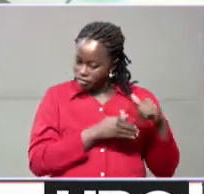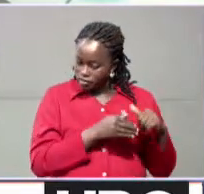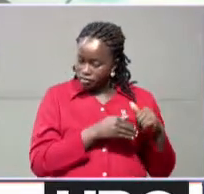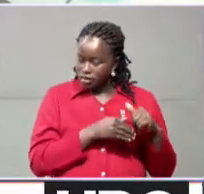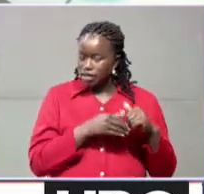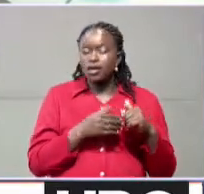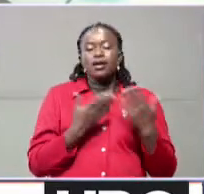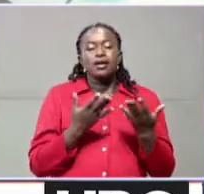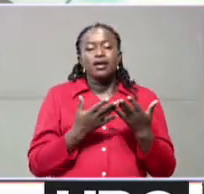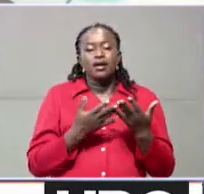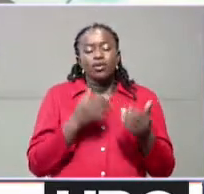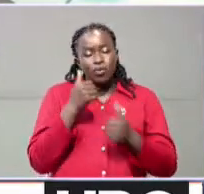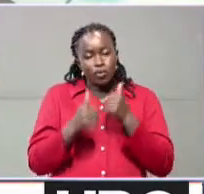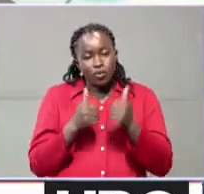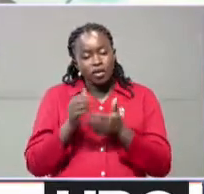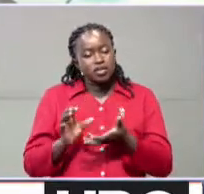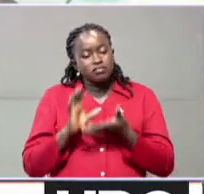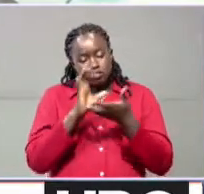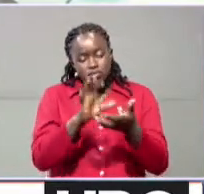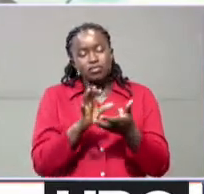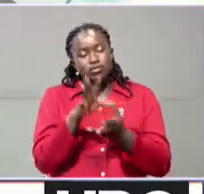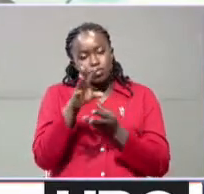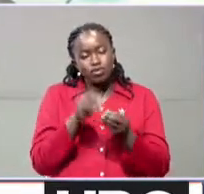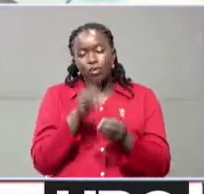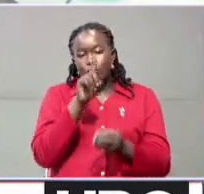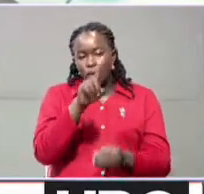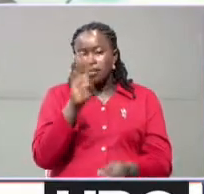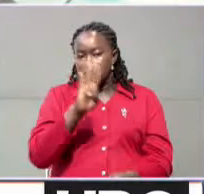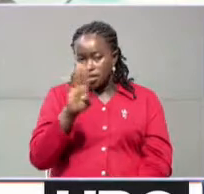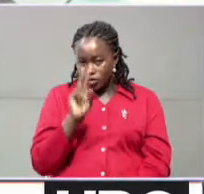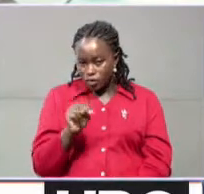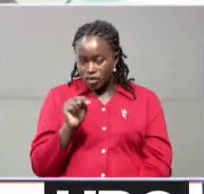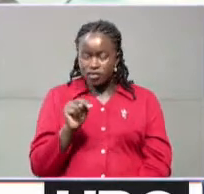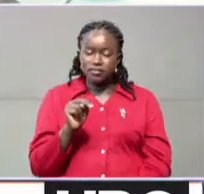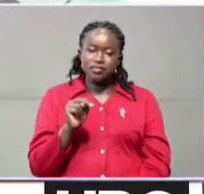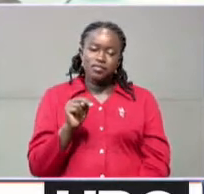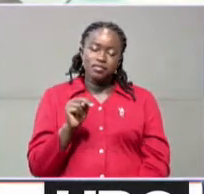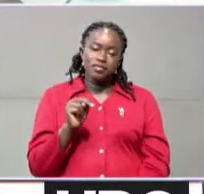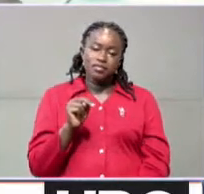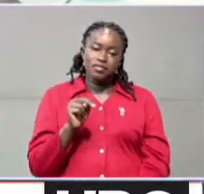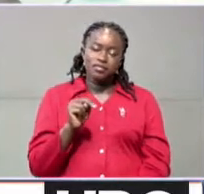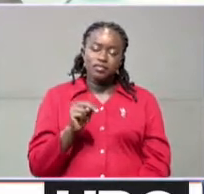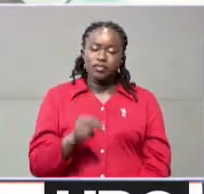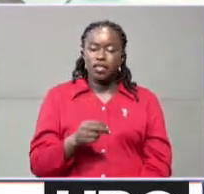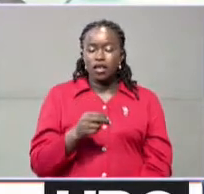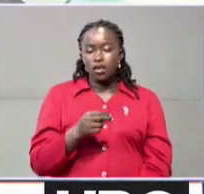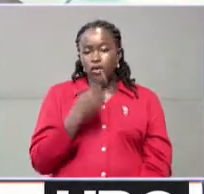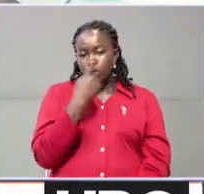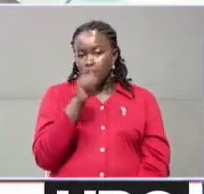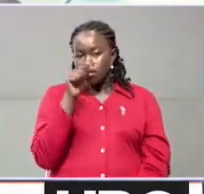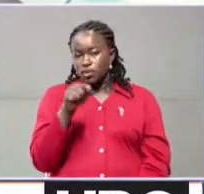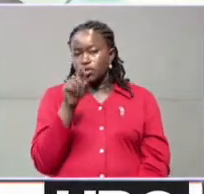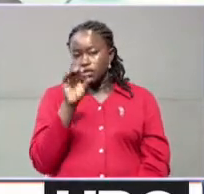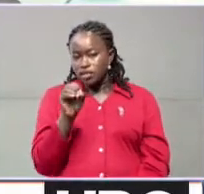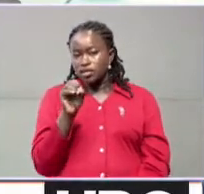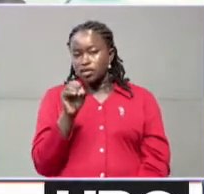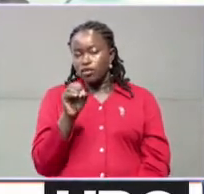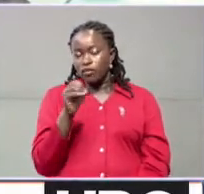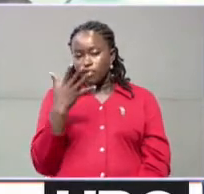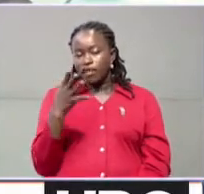pillar that has been allocated a total of 1 billion 1 1.050